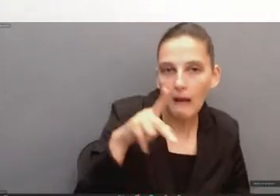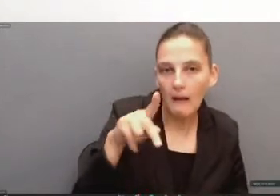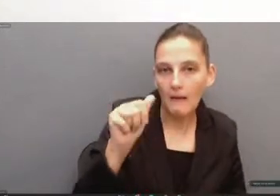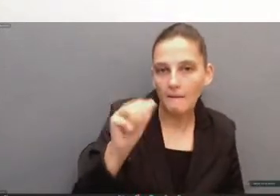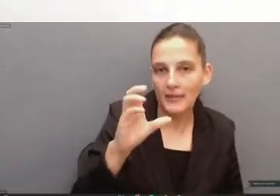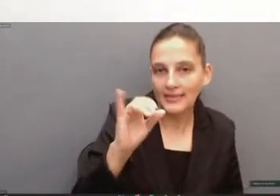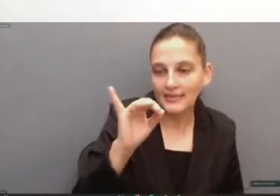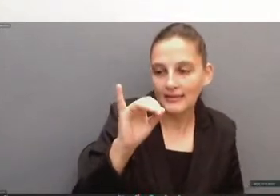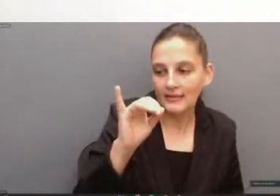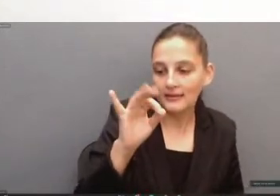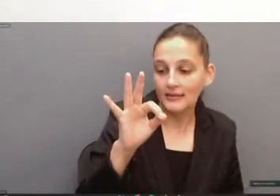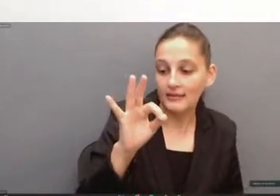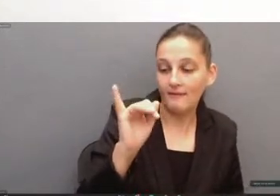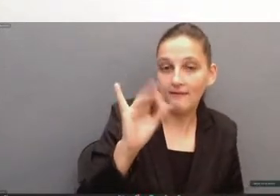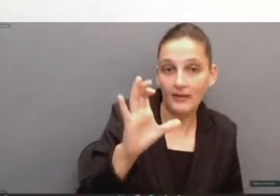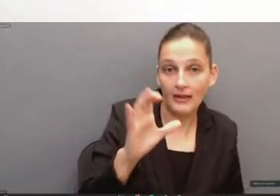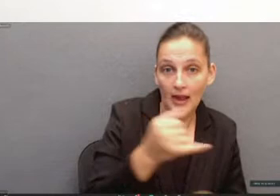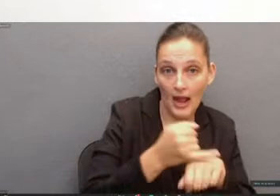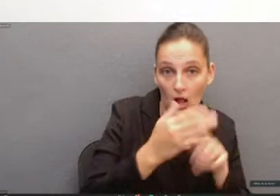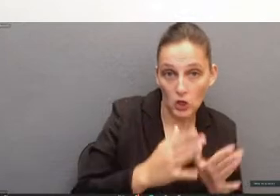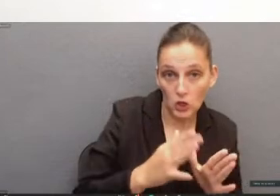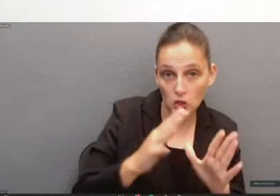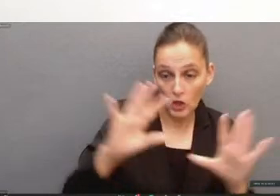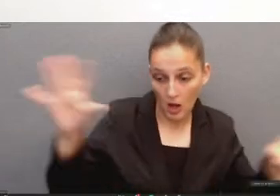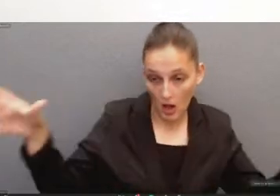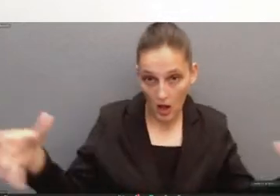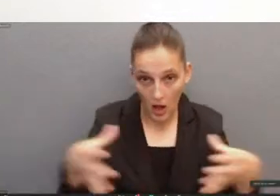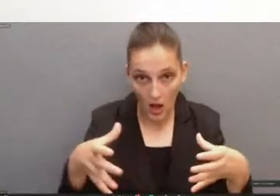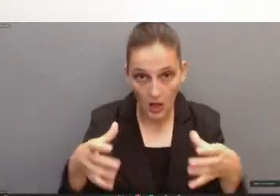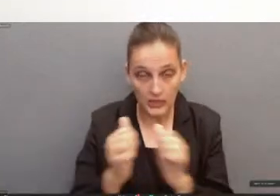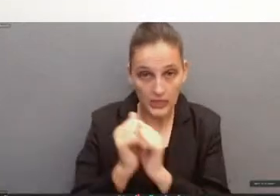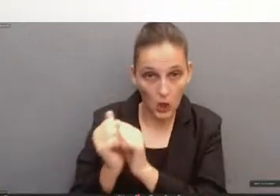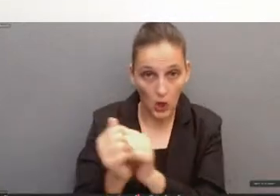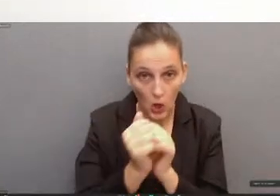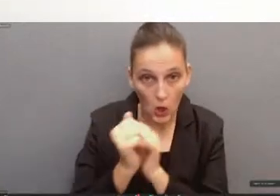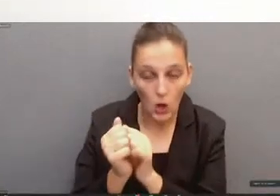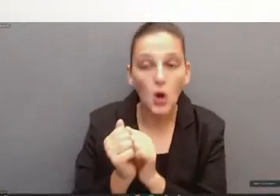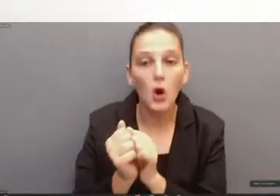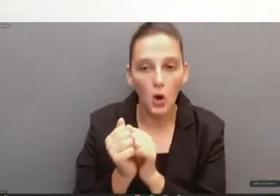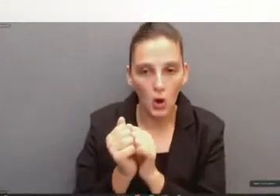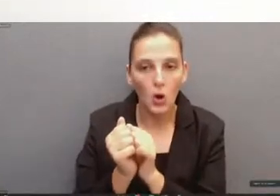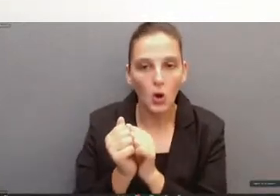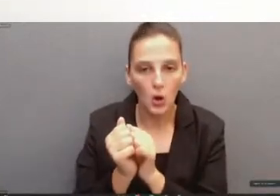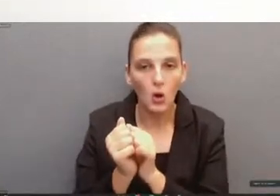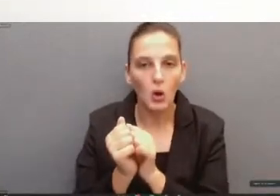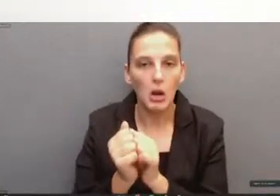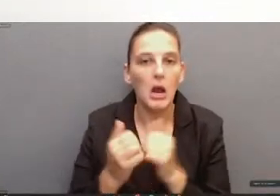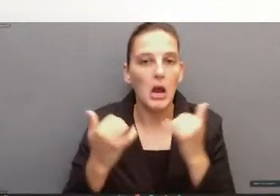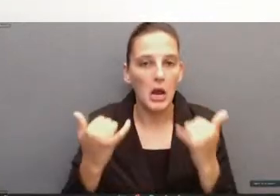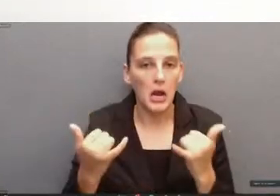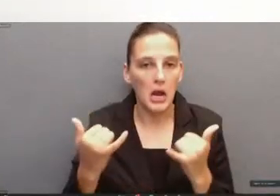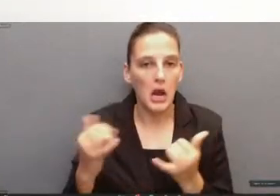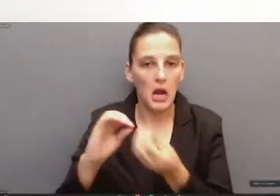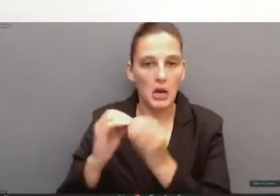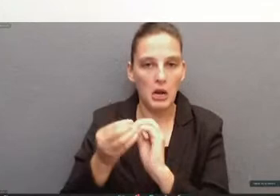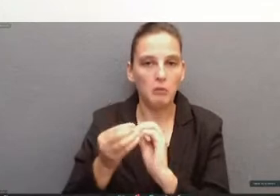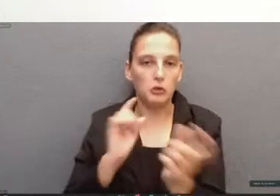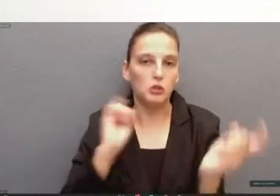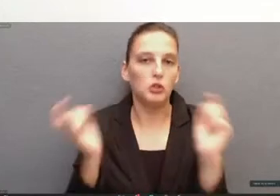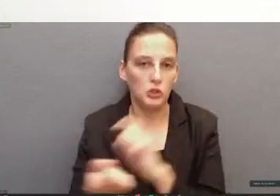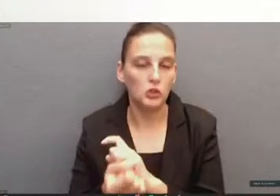that label, then it actually is quite